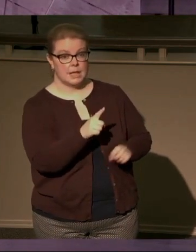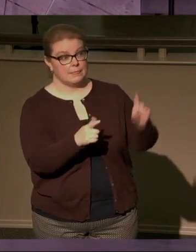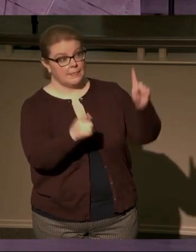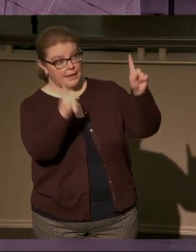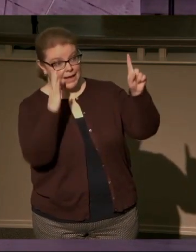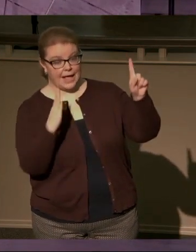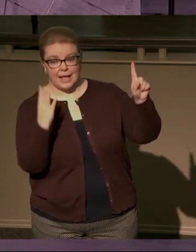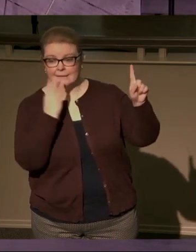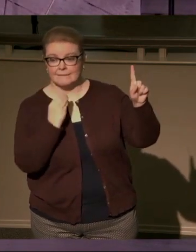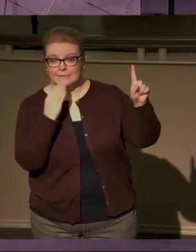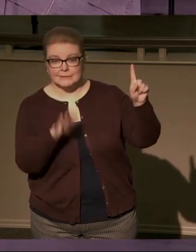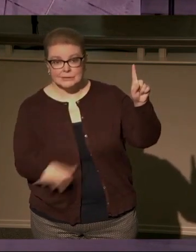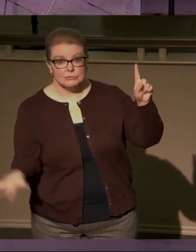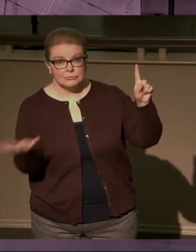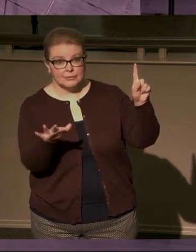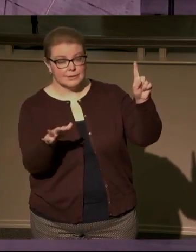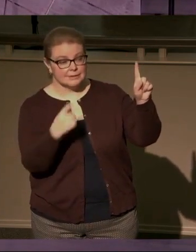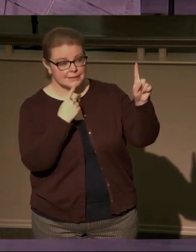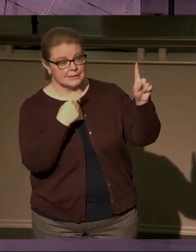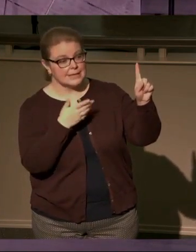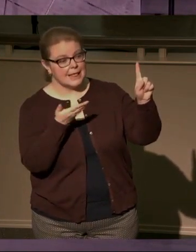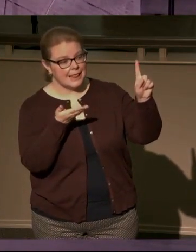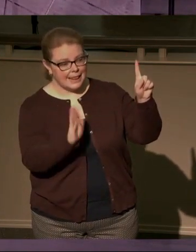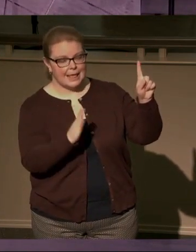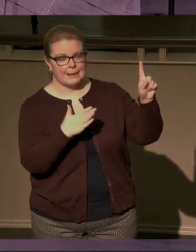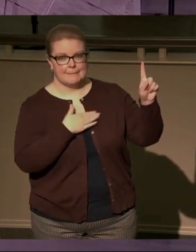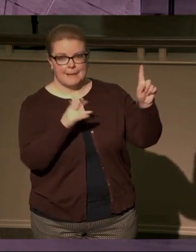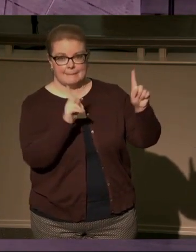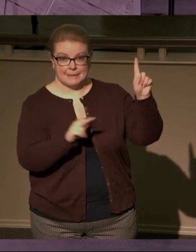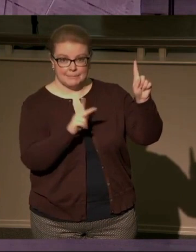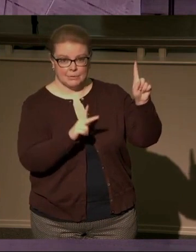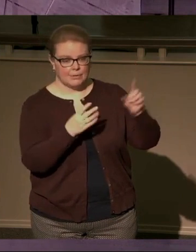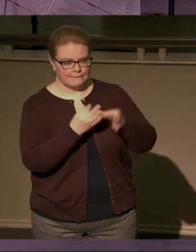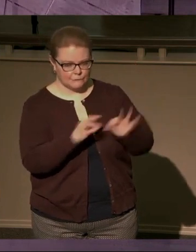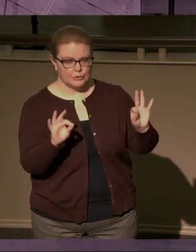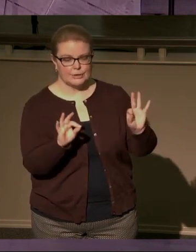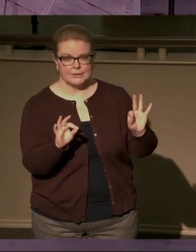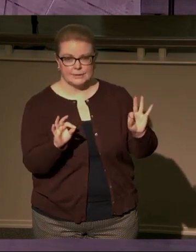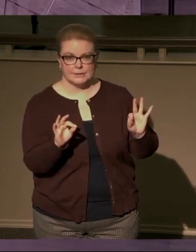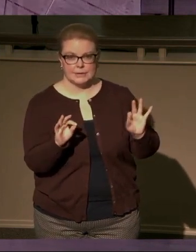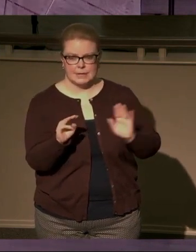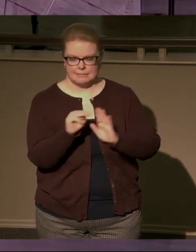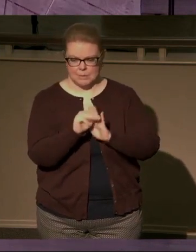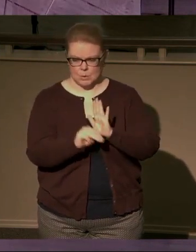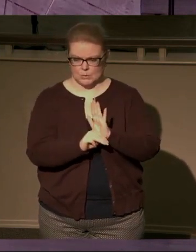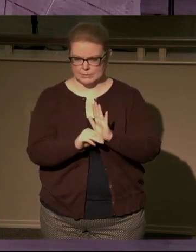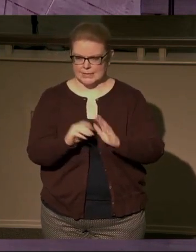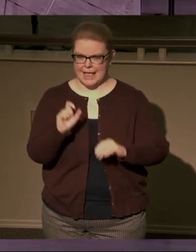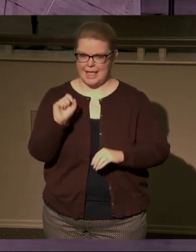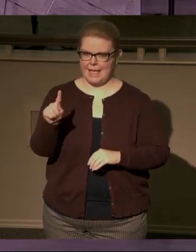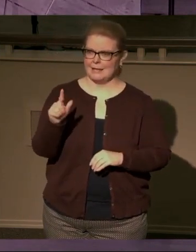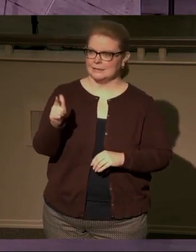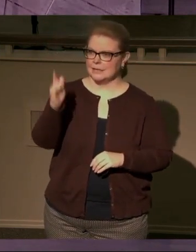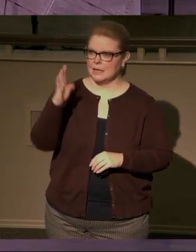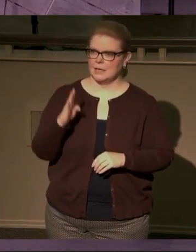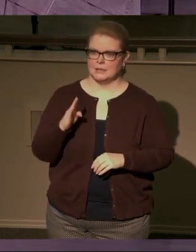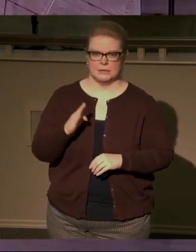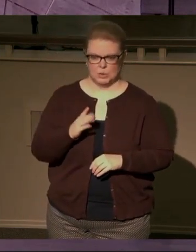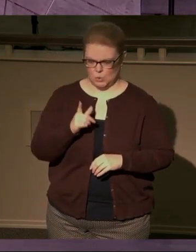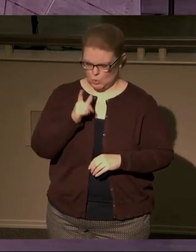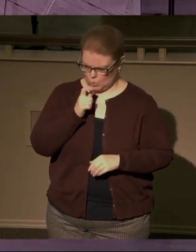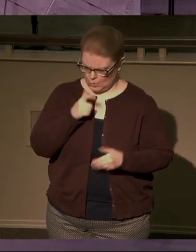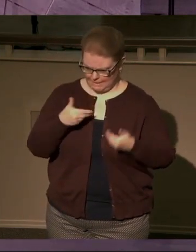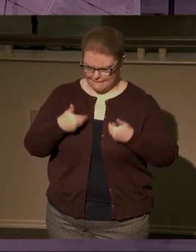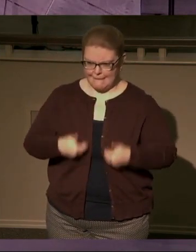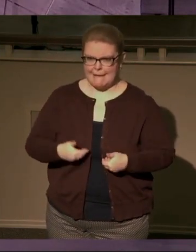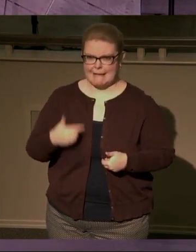Israel, Yahweh himself says, let my people go. And Moses says, he asked this question, who am I that